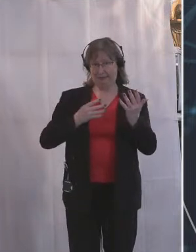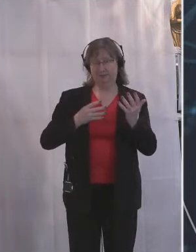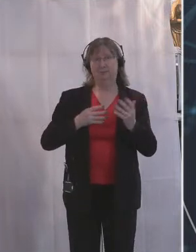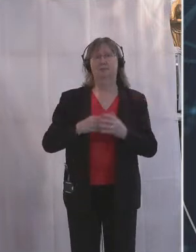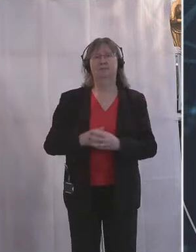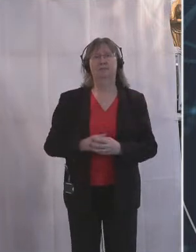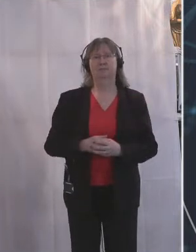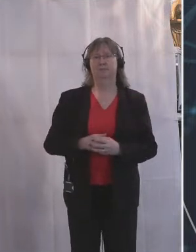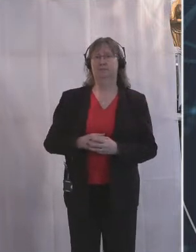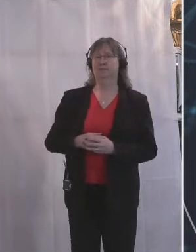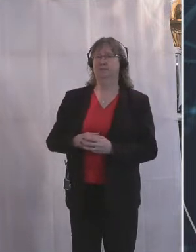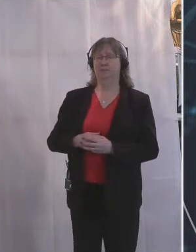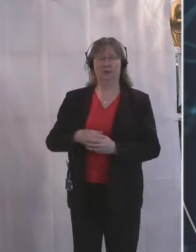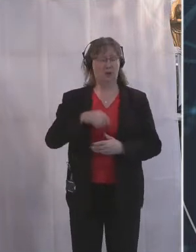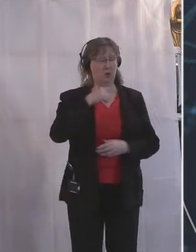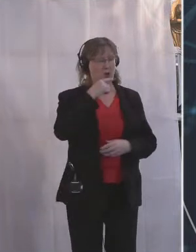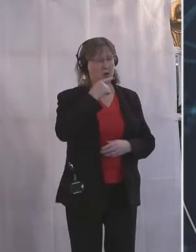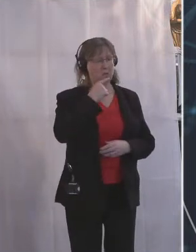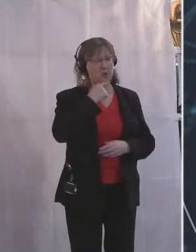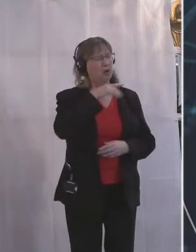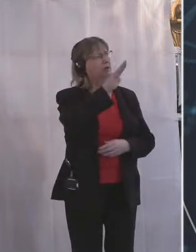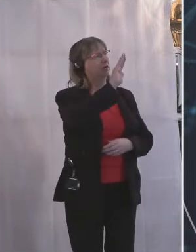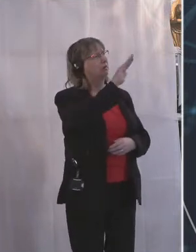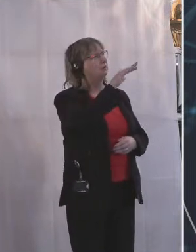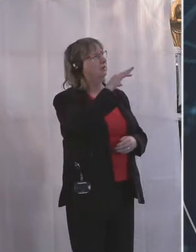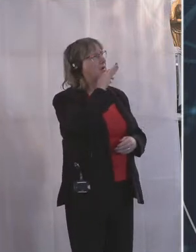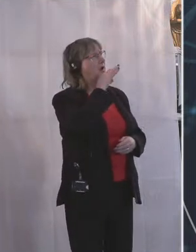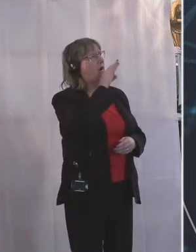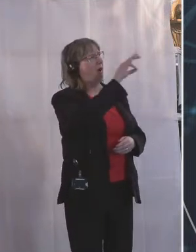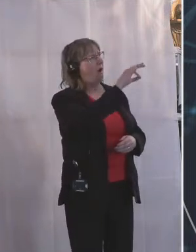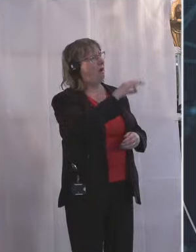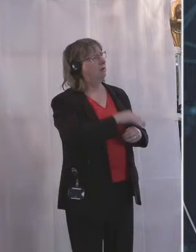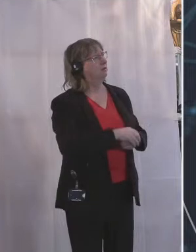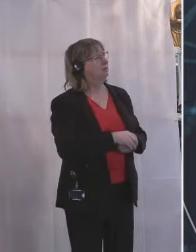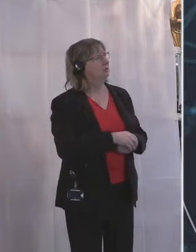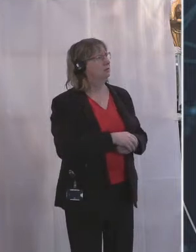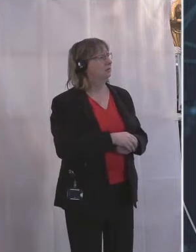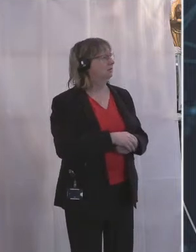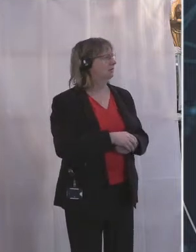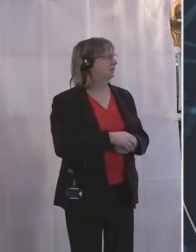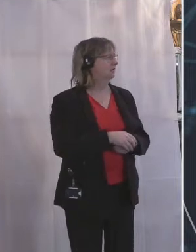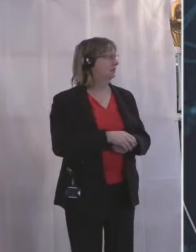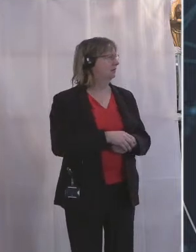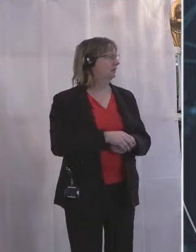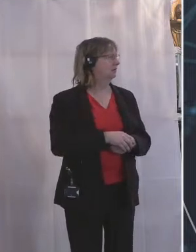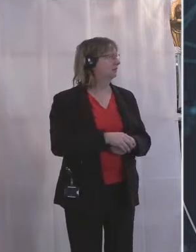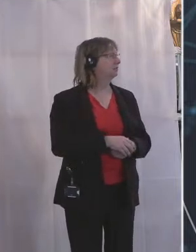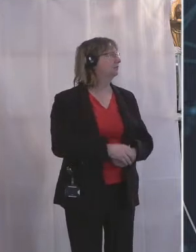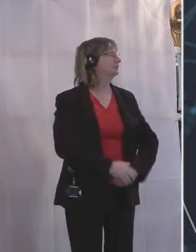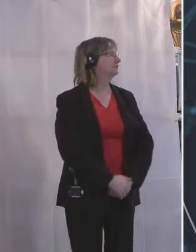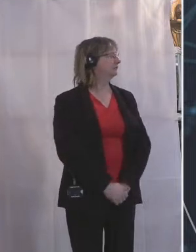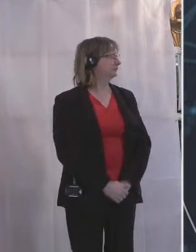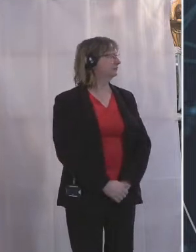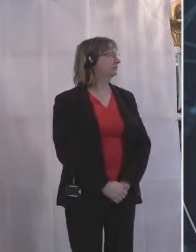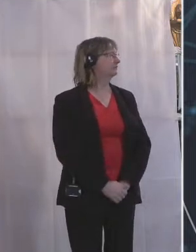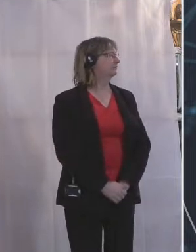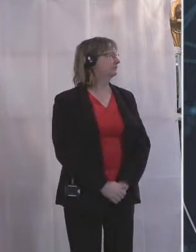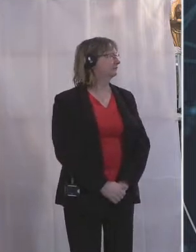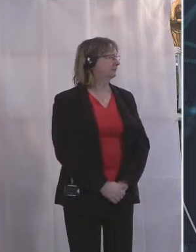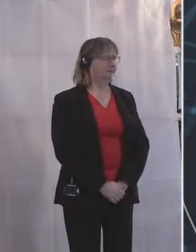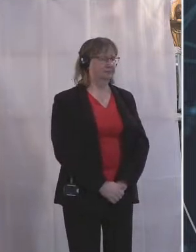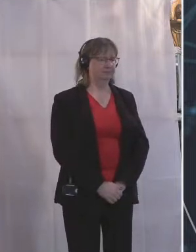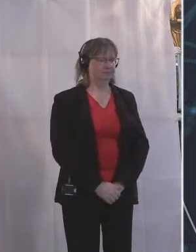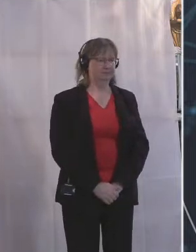and I was asked by this little boy, and a really hard question,